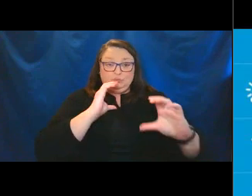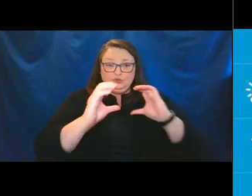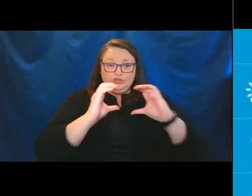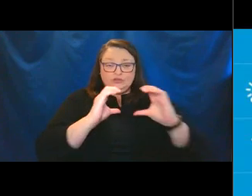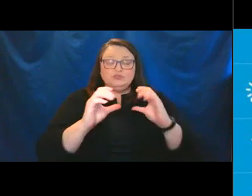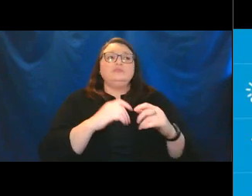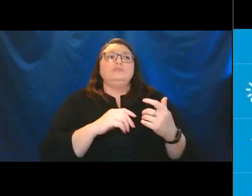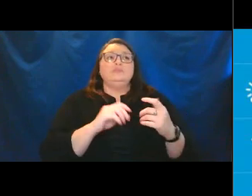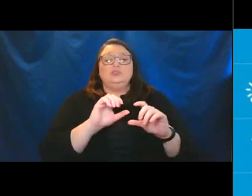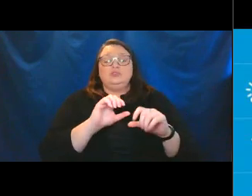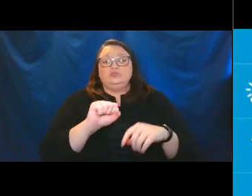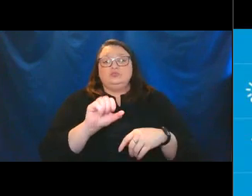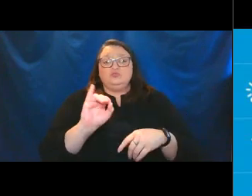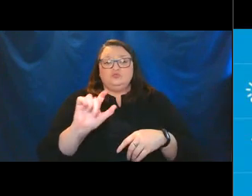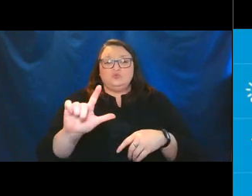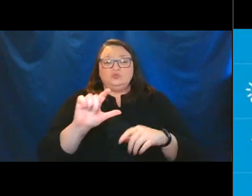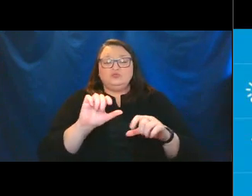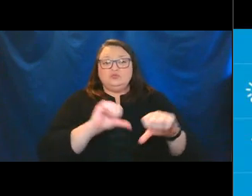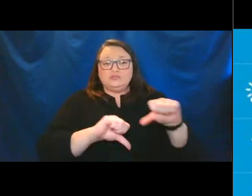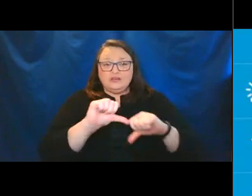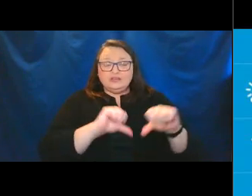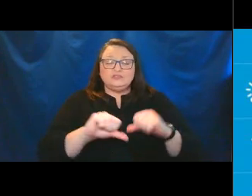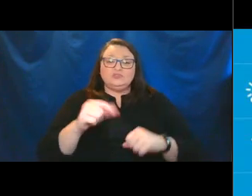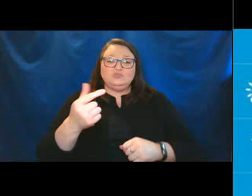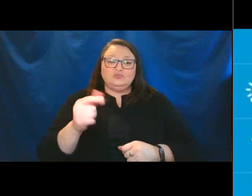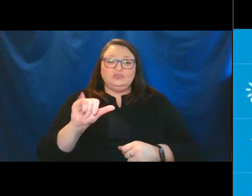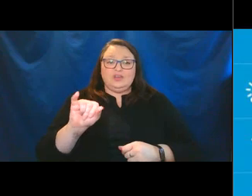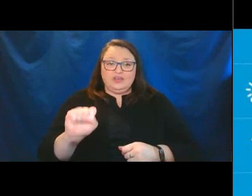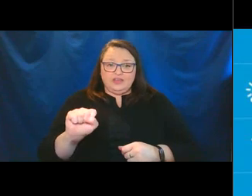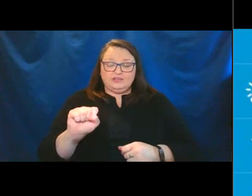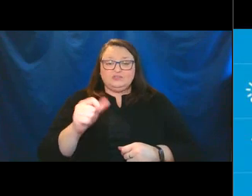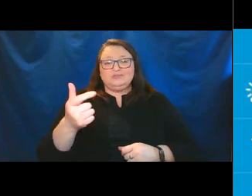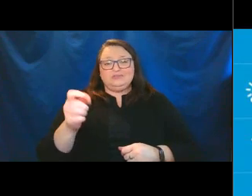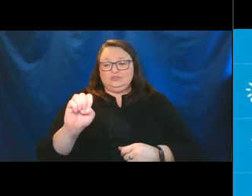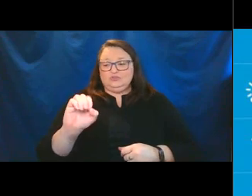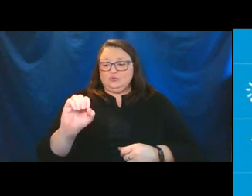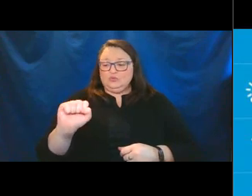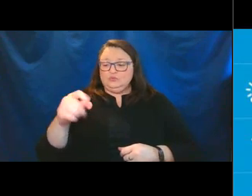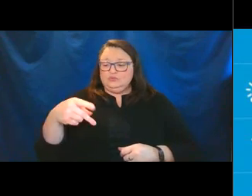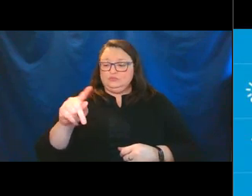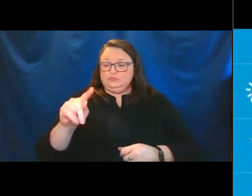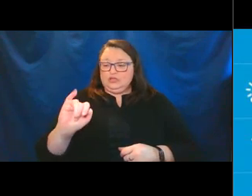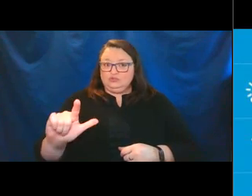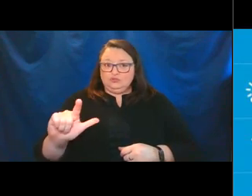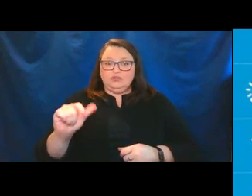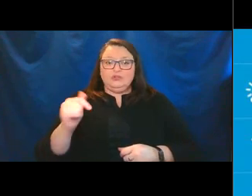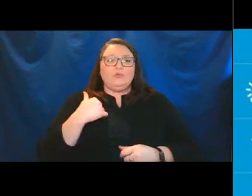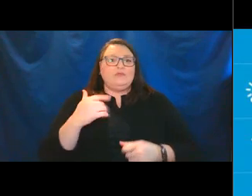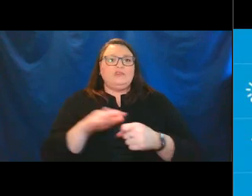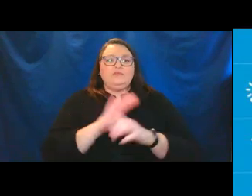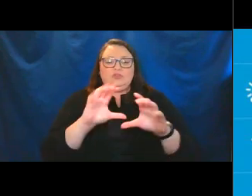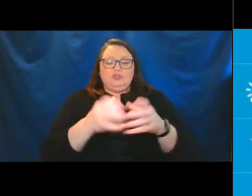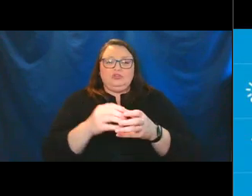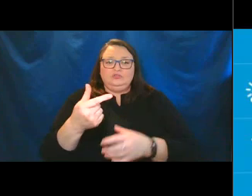to GIS, geospatial. We have an entire, it's called the